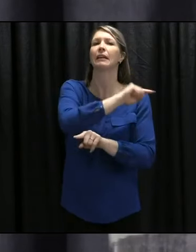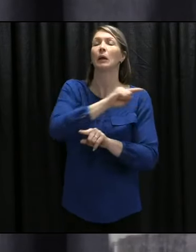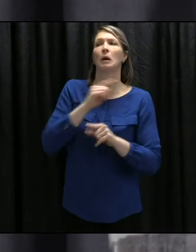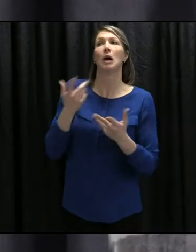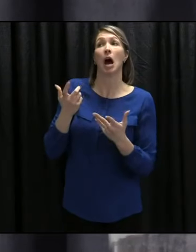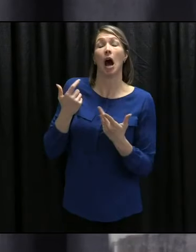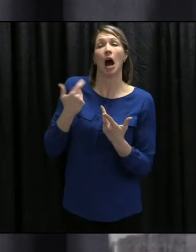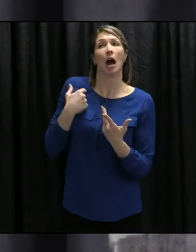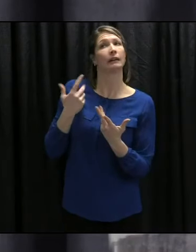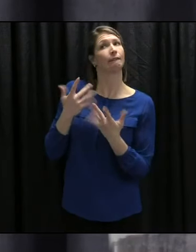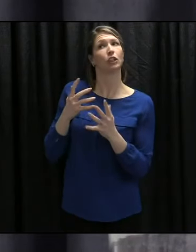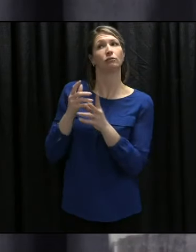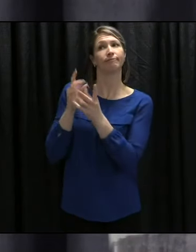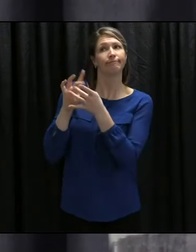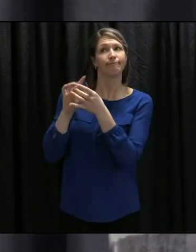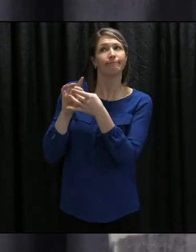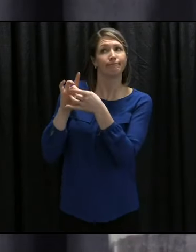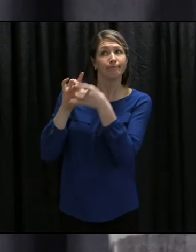me.